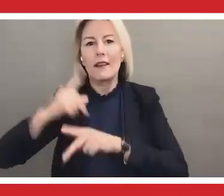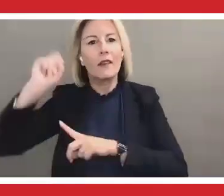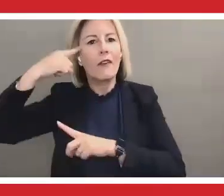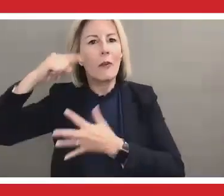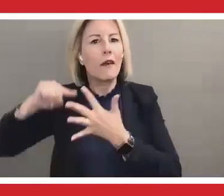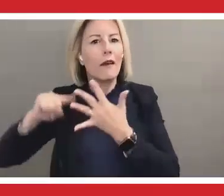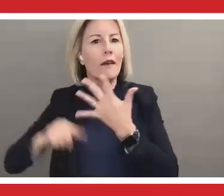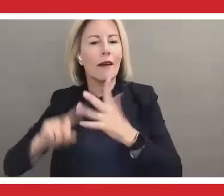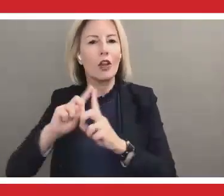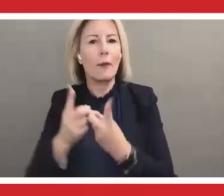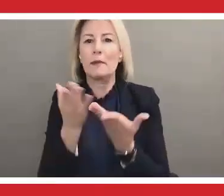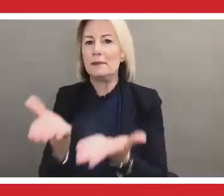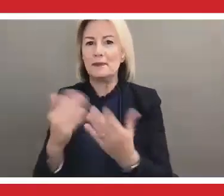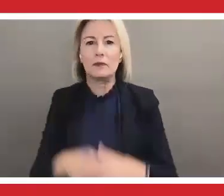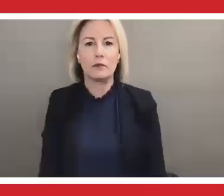you, Delfina.